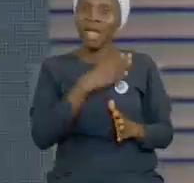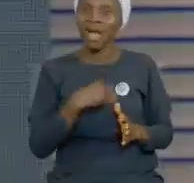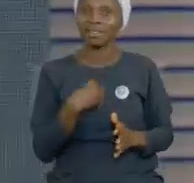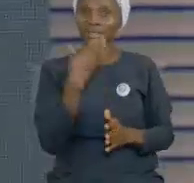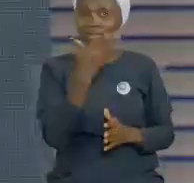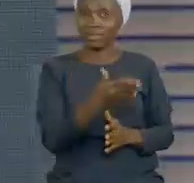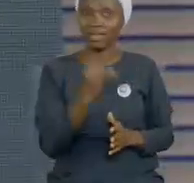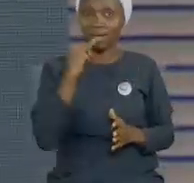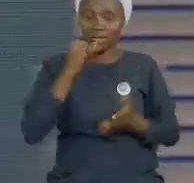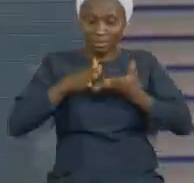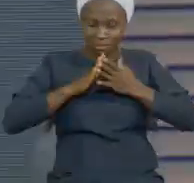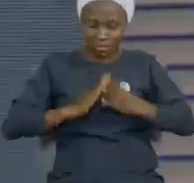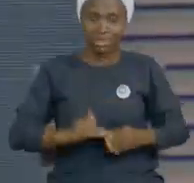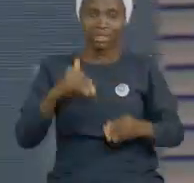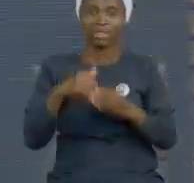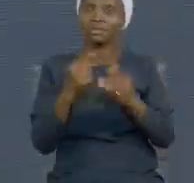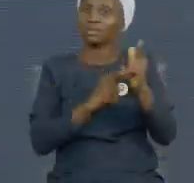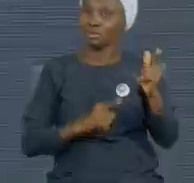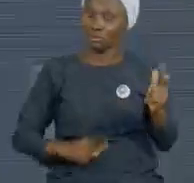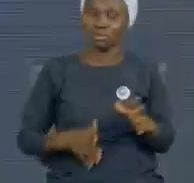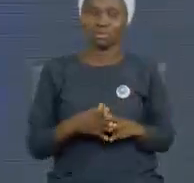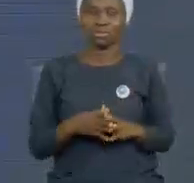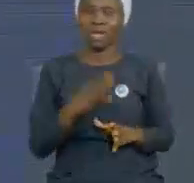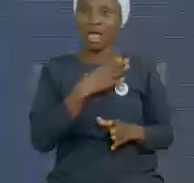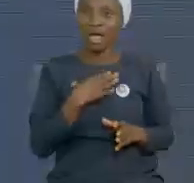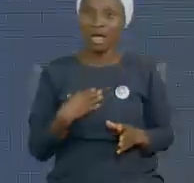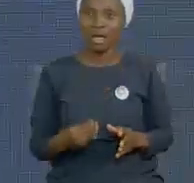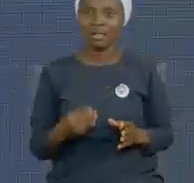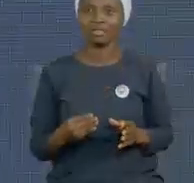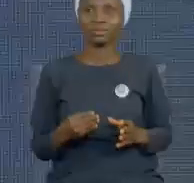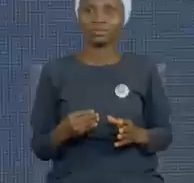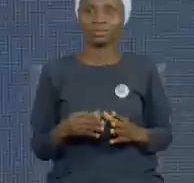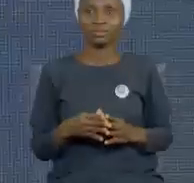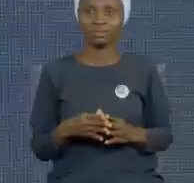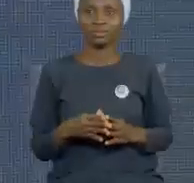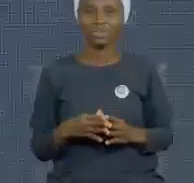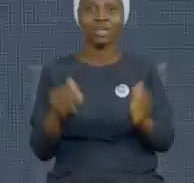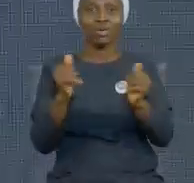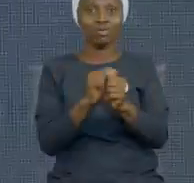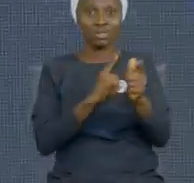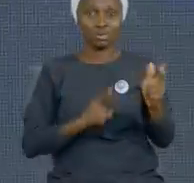in the Lord. And we say, for with the Lord, there is mercy.